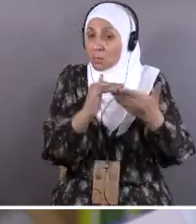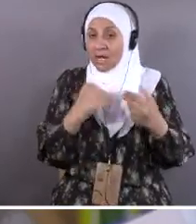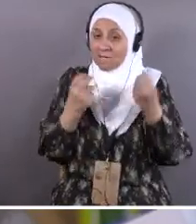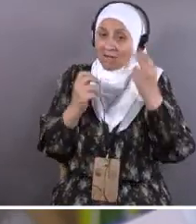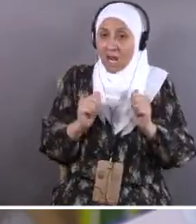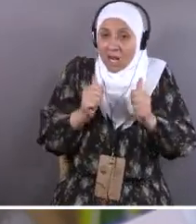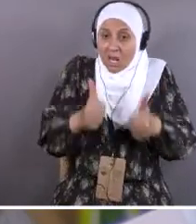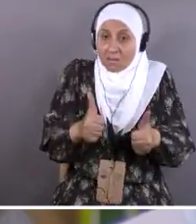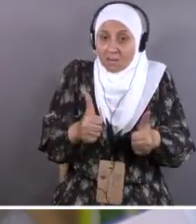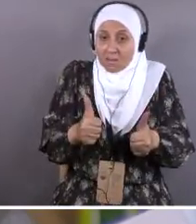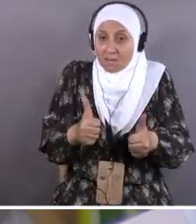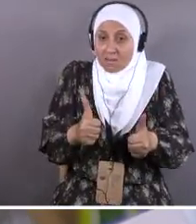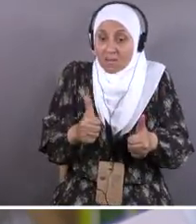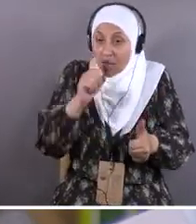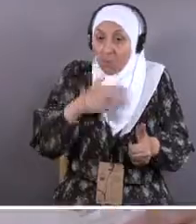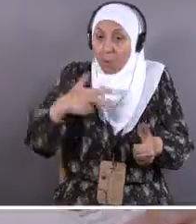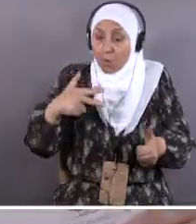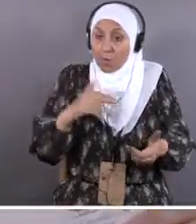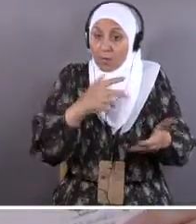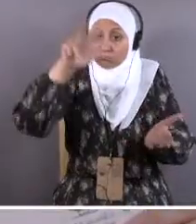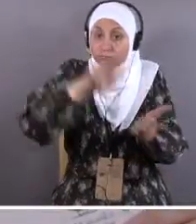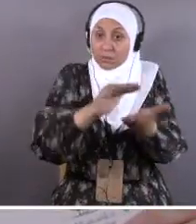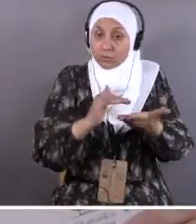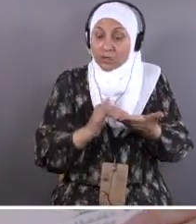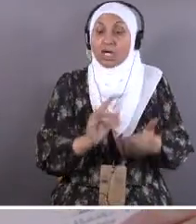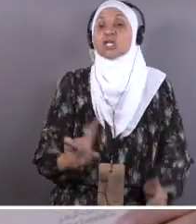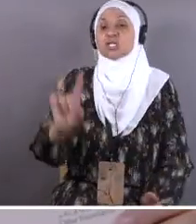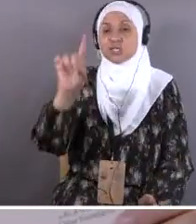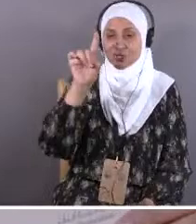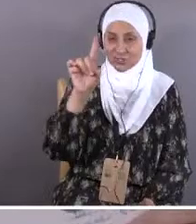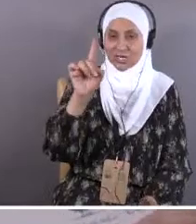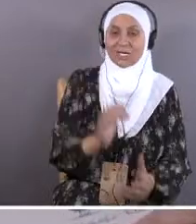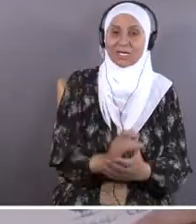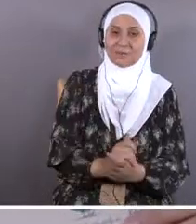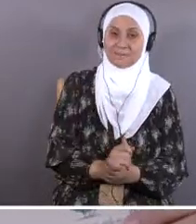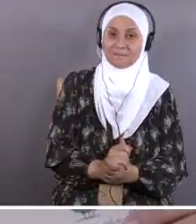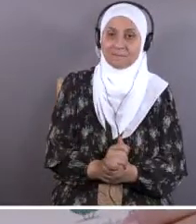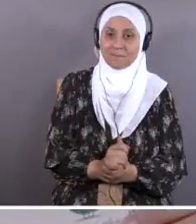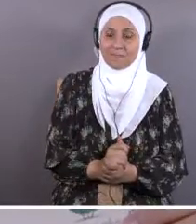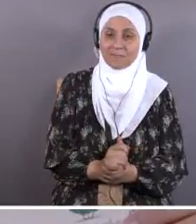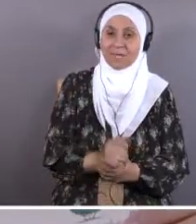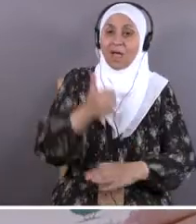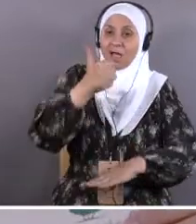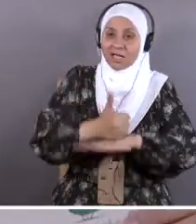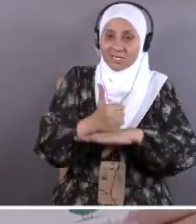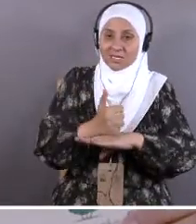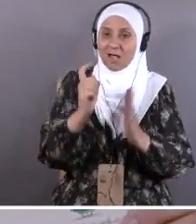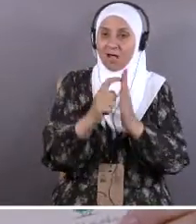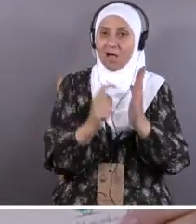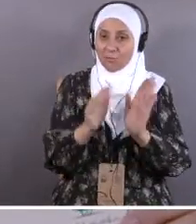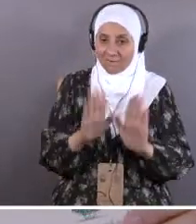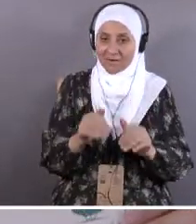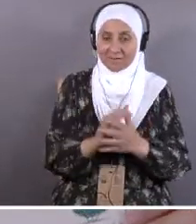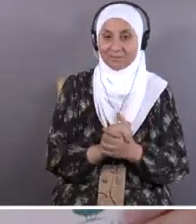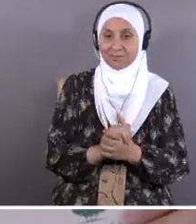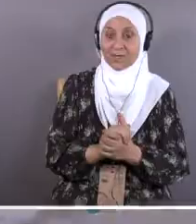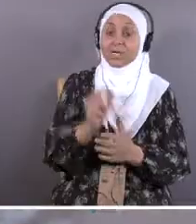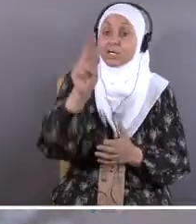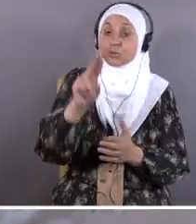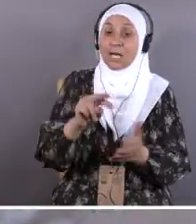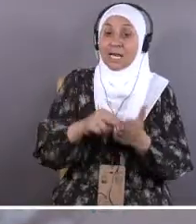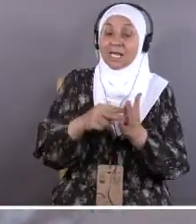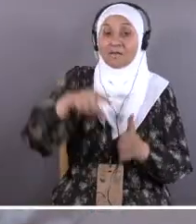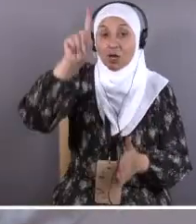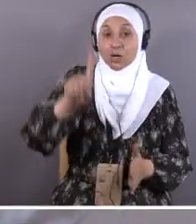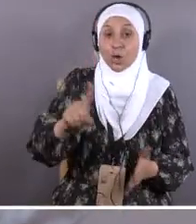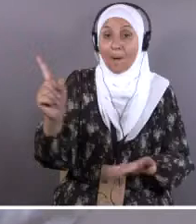to the right department. I should officially head to that department. And this is going to be the right basis for